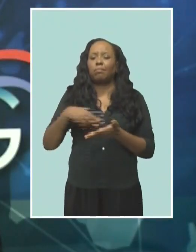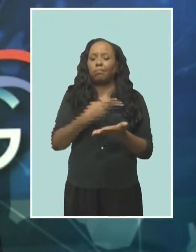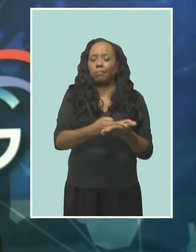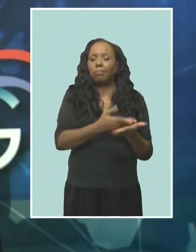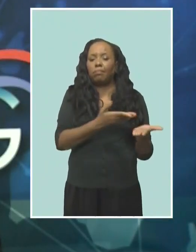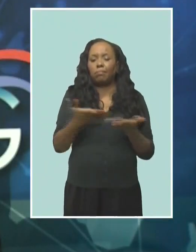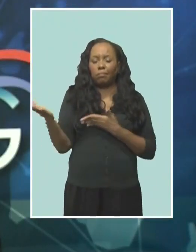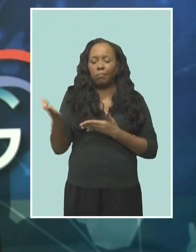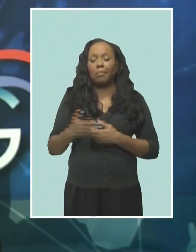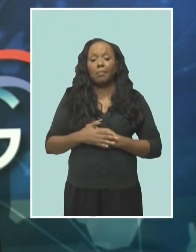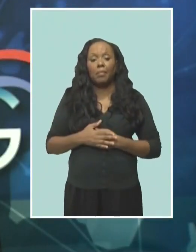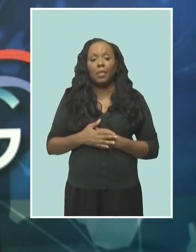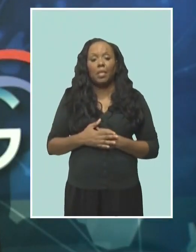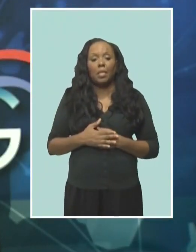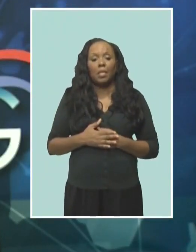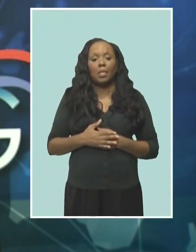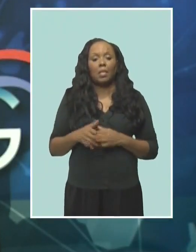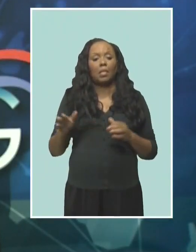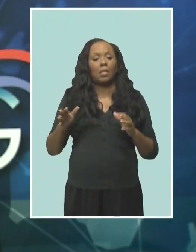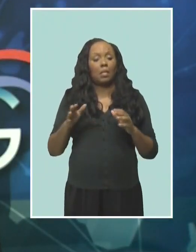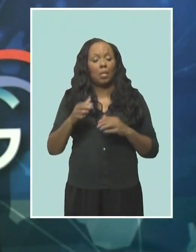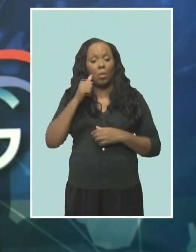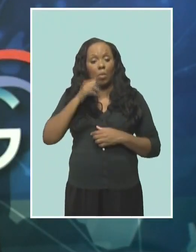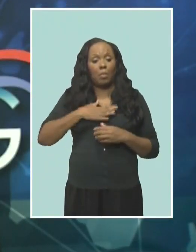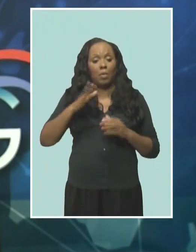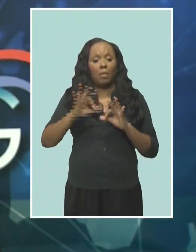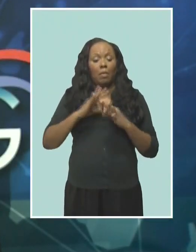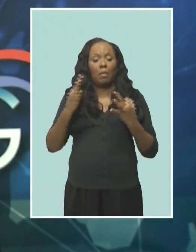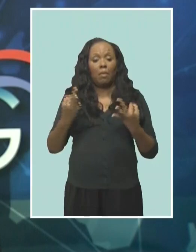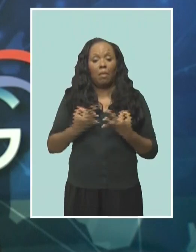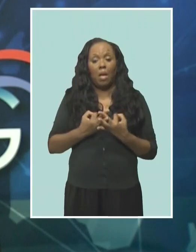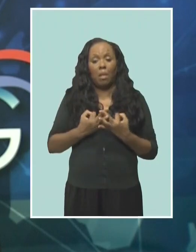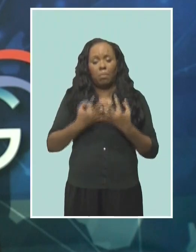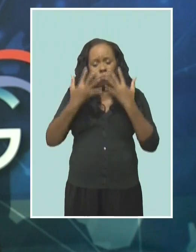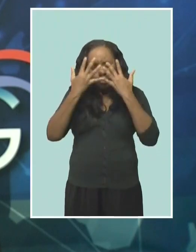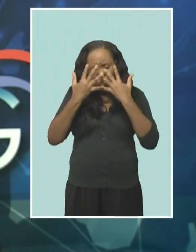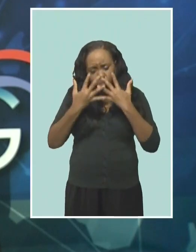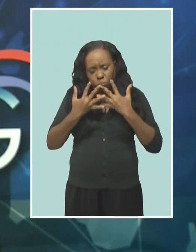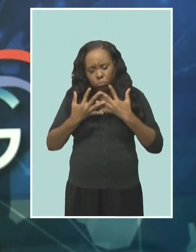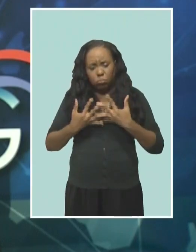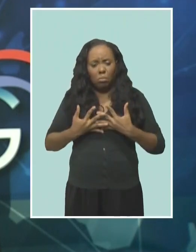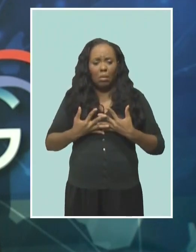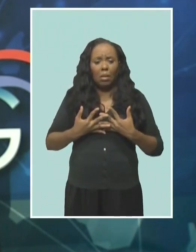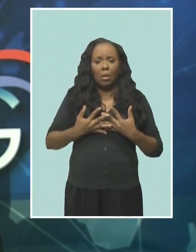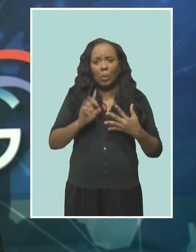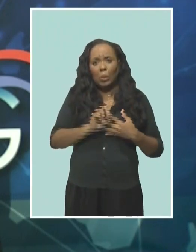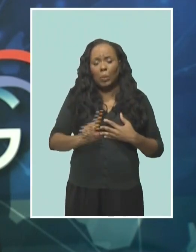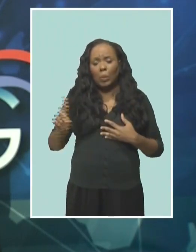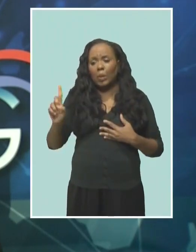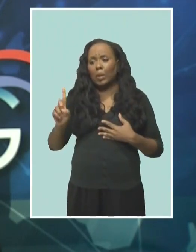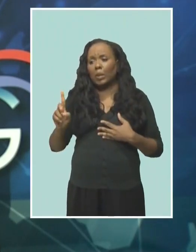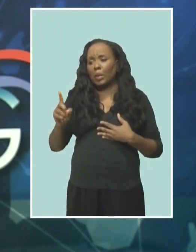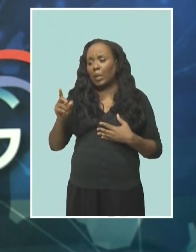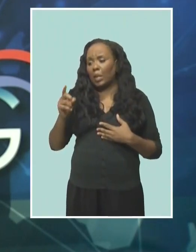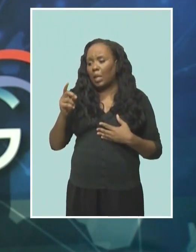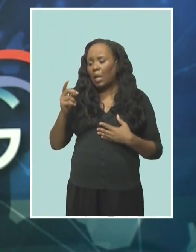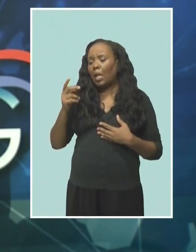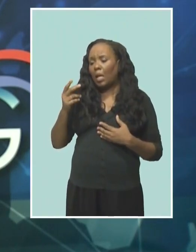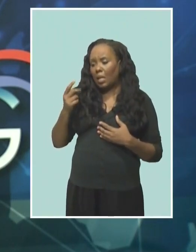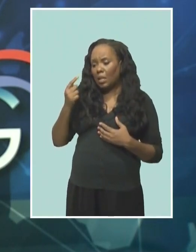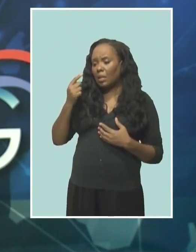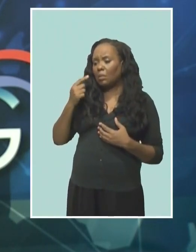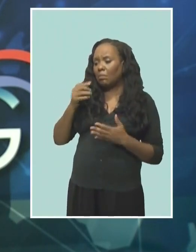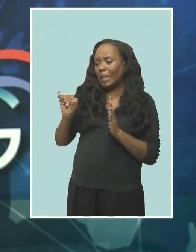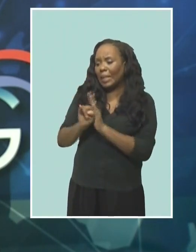Inspector Innes says grieving family members of the deceased woman identified her body at the scene. The roadway was closed, affecting traffic